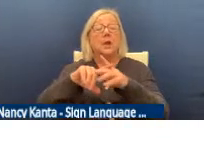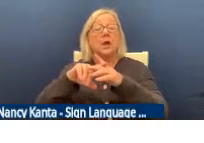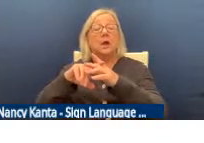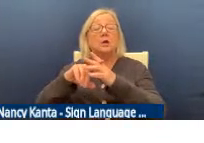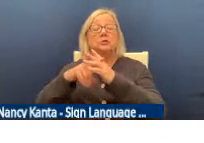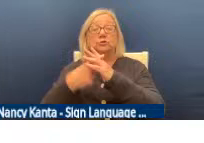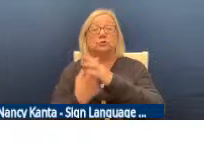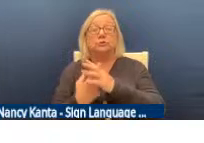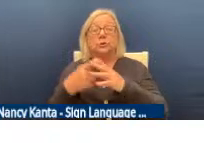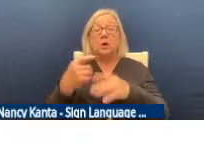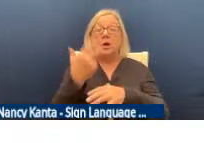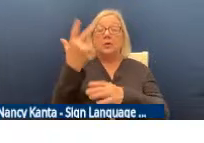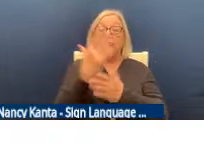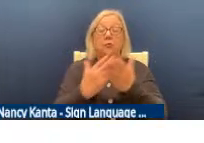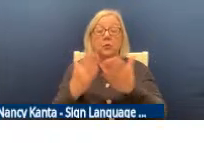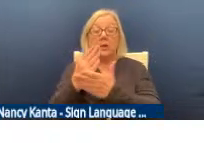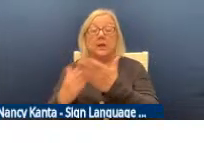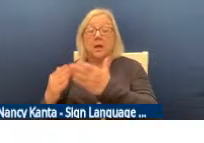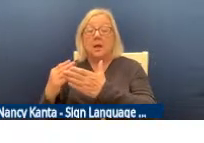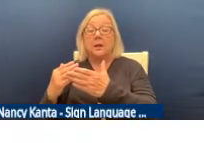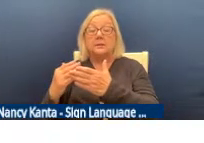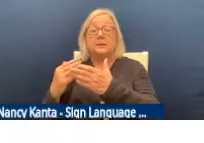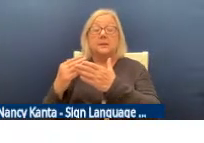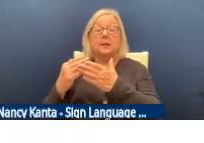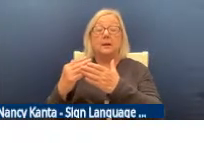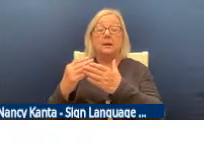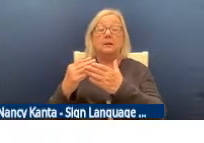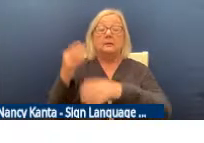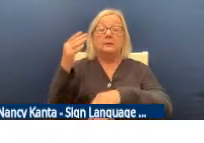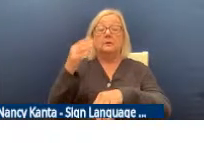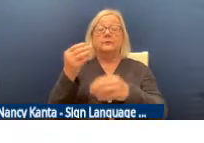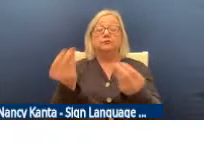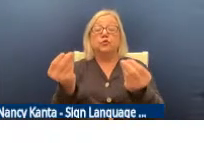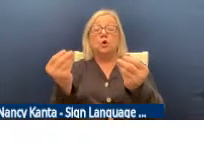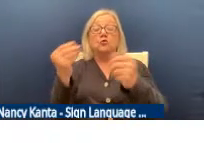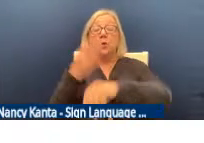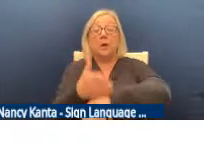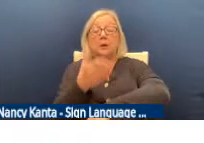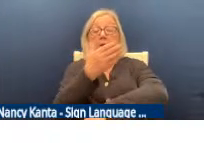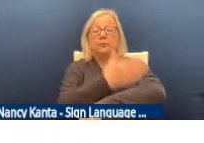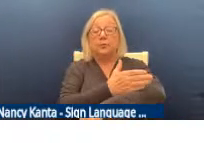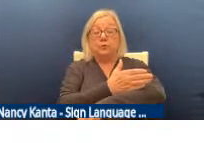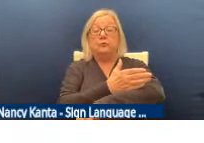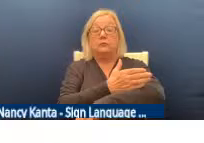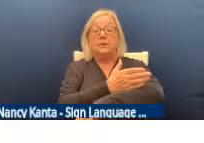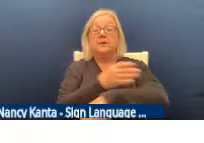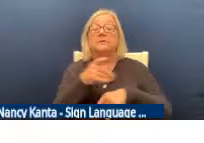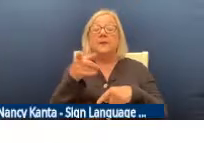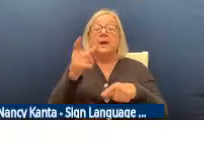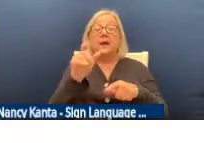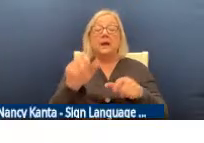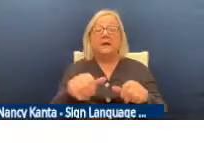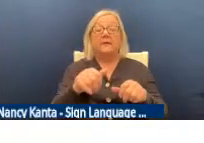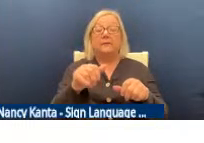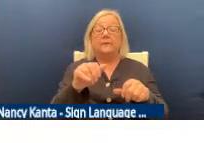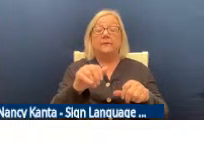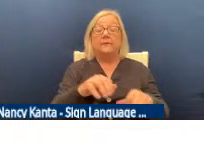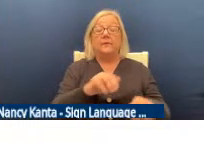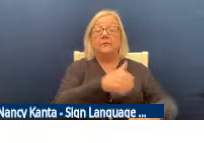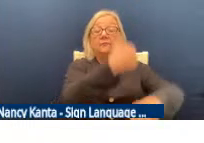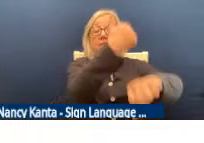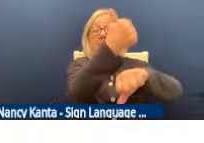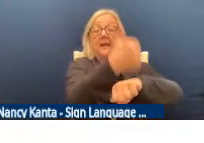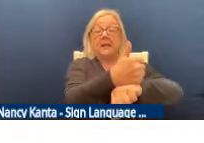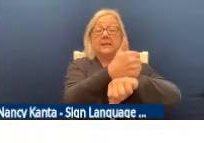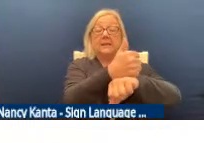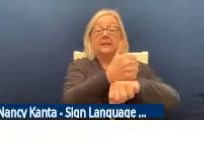Hayden Island. If you're familiar with the area, they are installing it on the ODOT site there that was